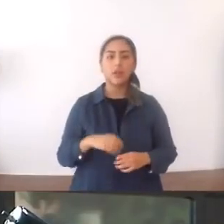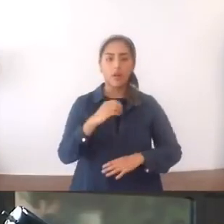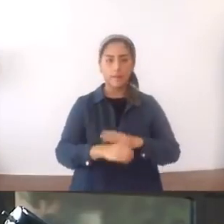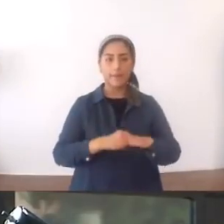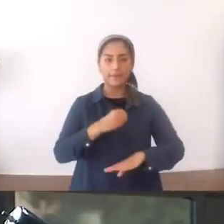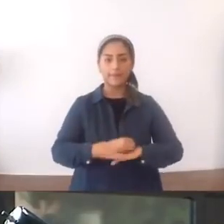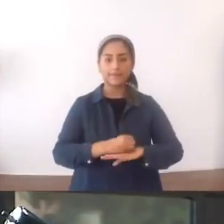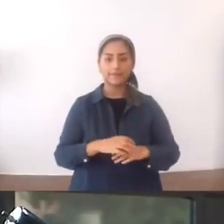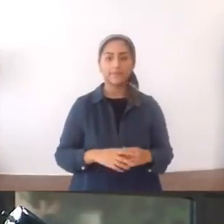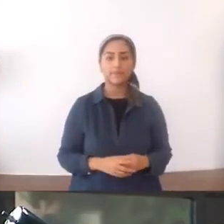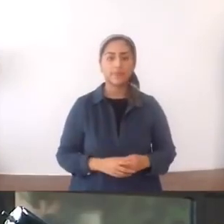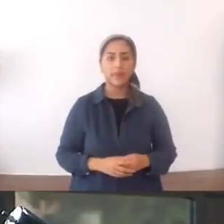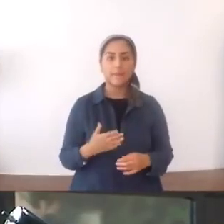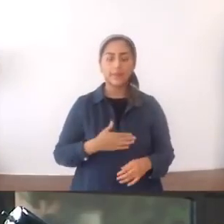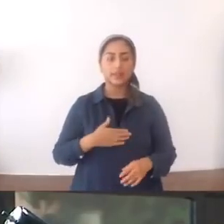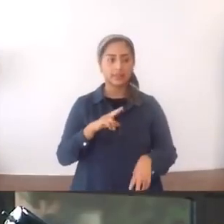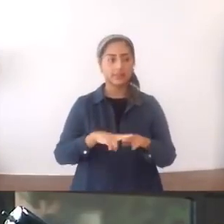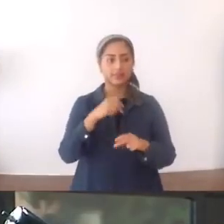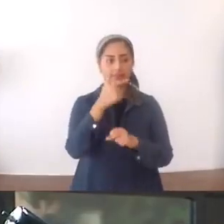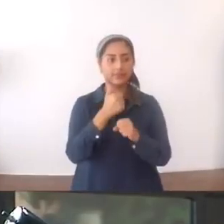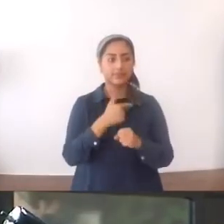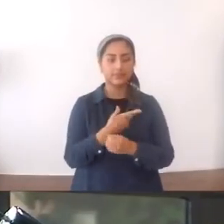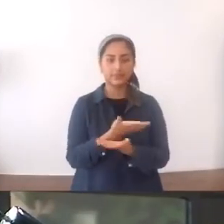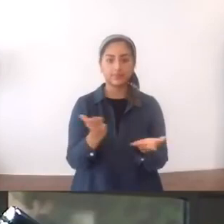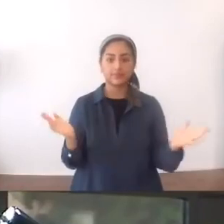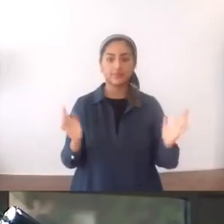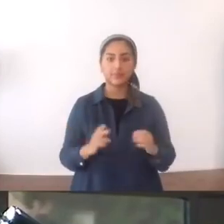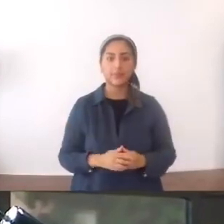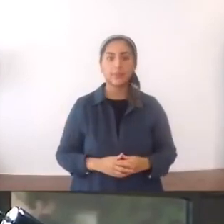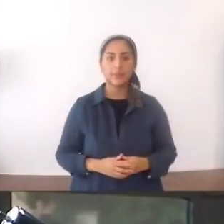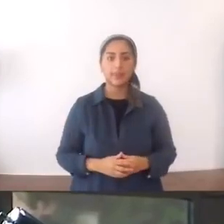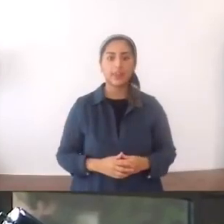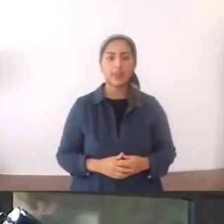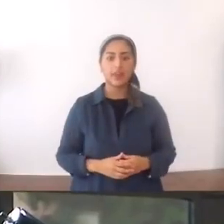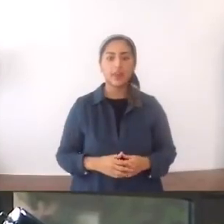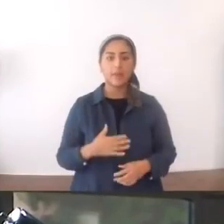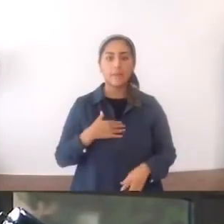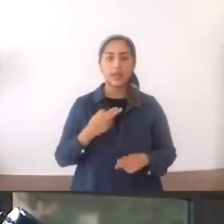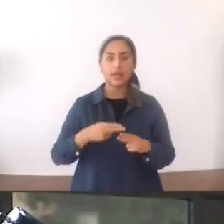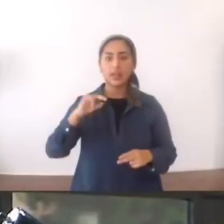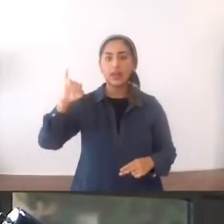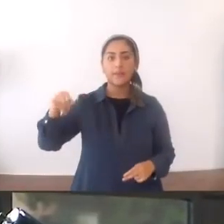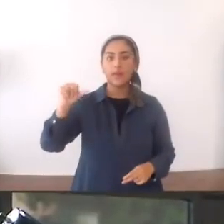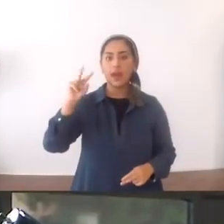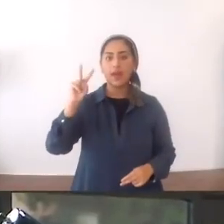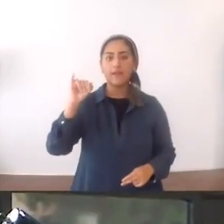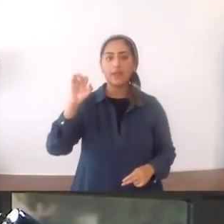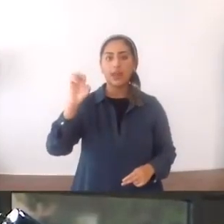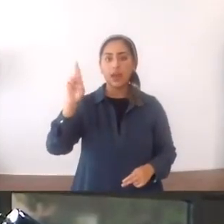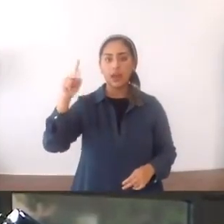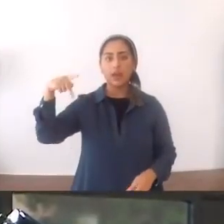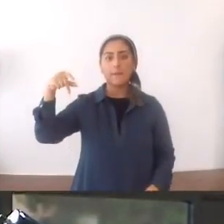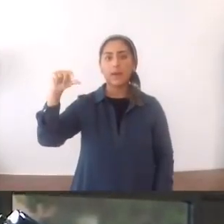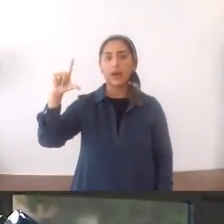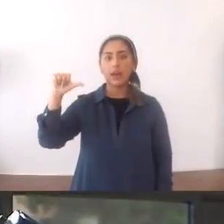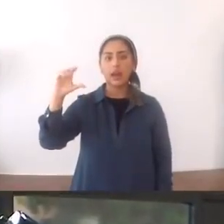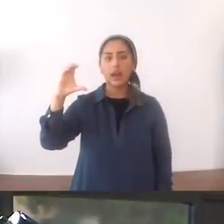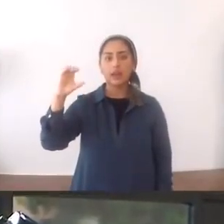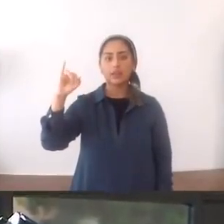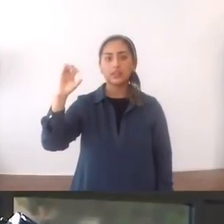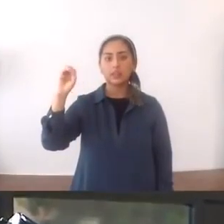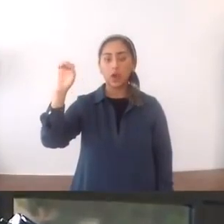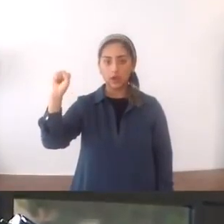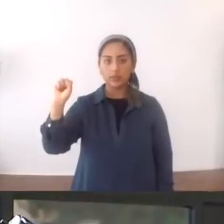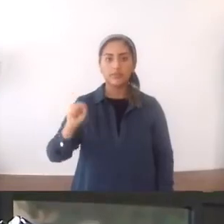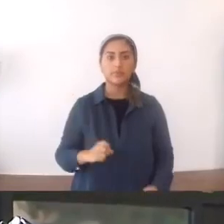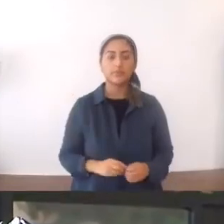man. Omen, beomen. Amen, amen. Por favor, siéntense, amados hermanos. Please take Ahí, a seat, beloved brothers. su Ahem. servidor, doctor Javier Palacios